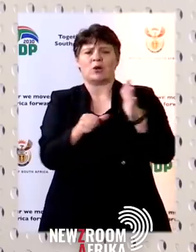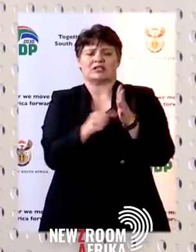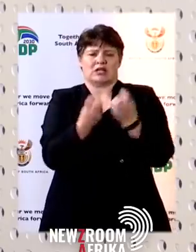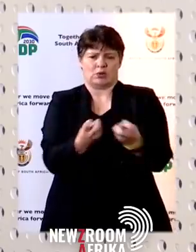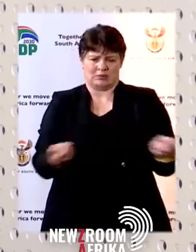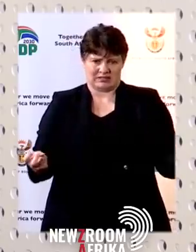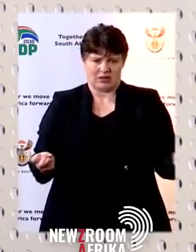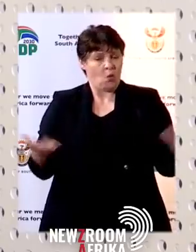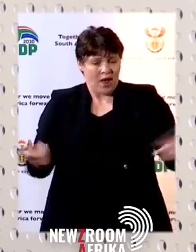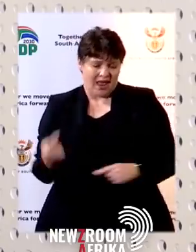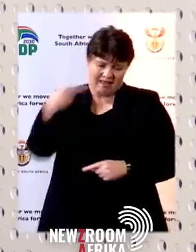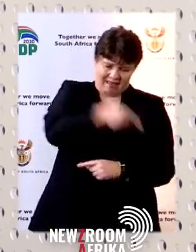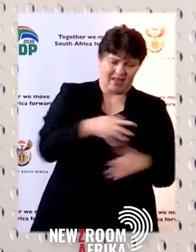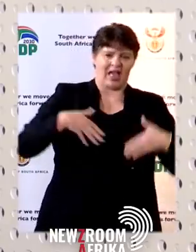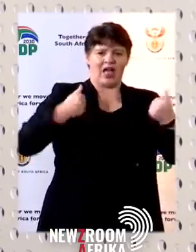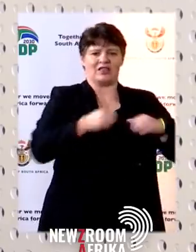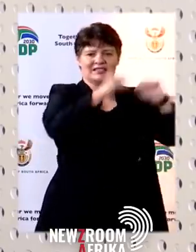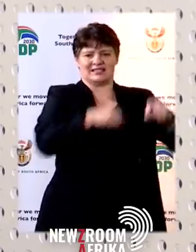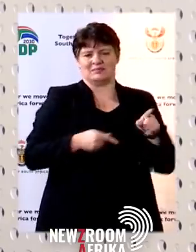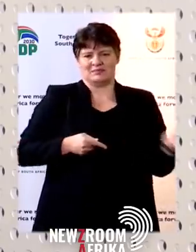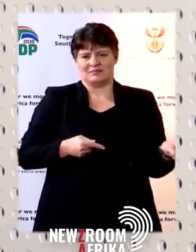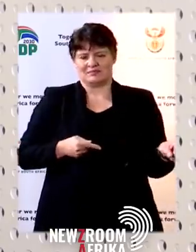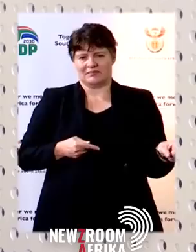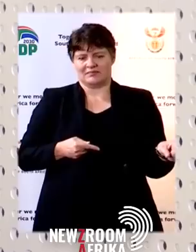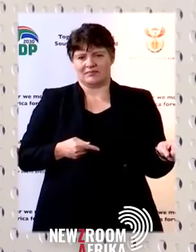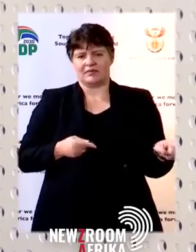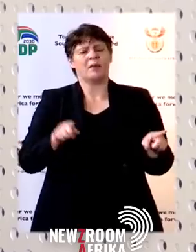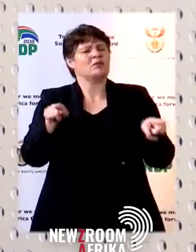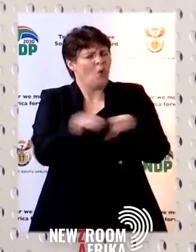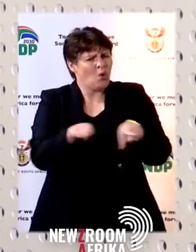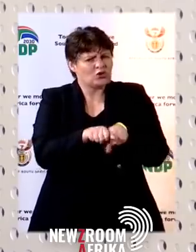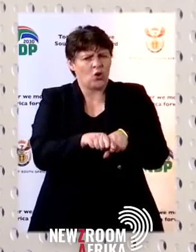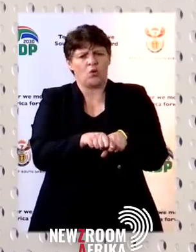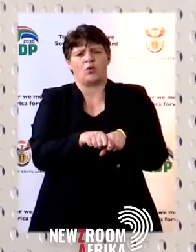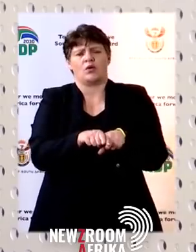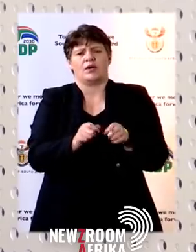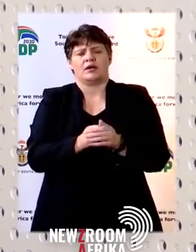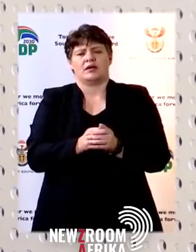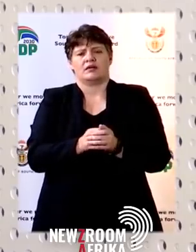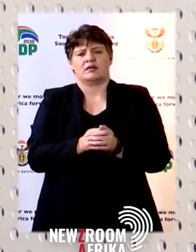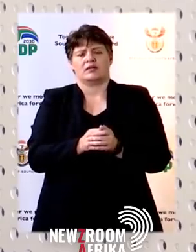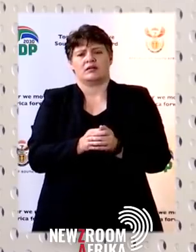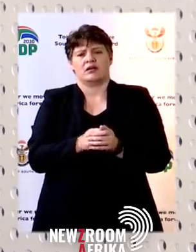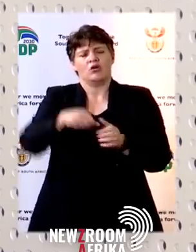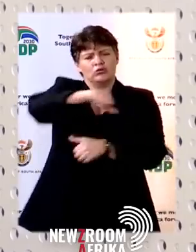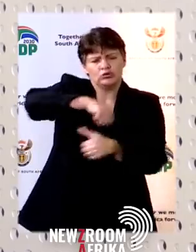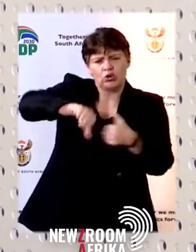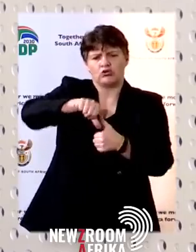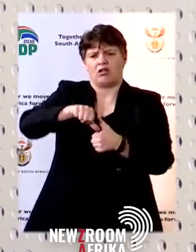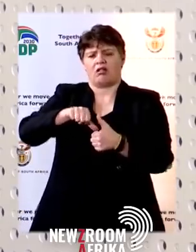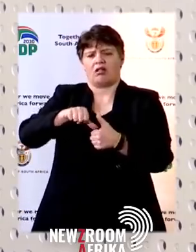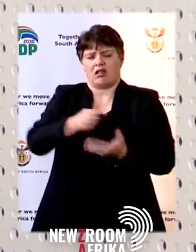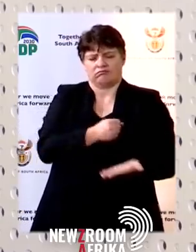equipment in the health system, but are also intervening in providing additional social